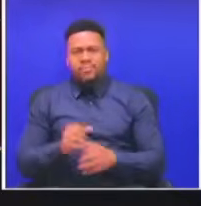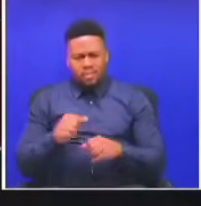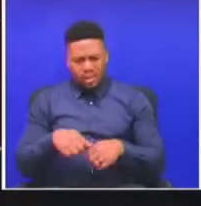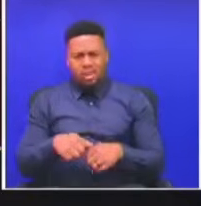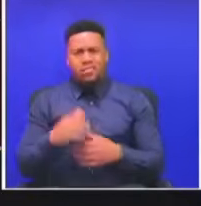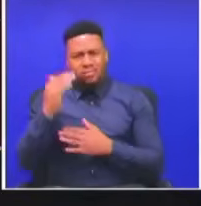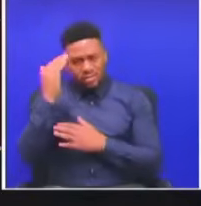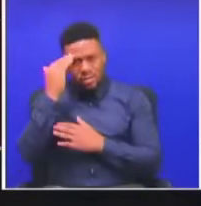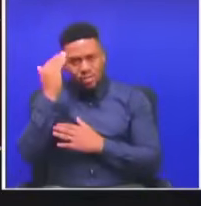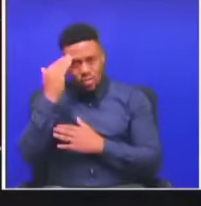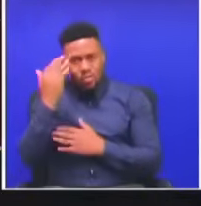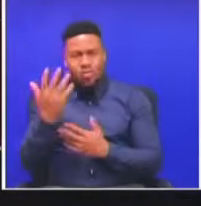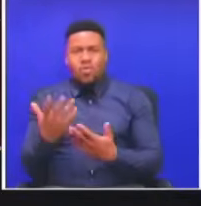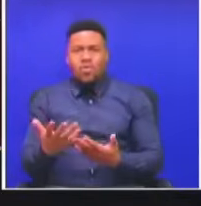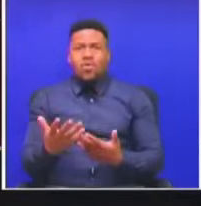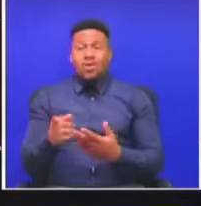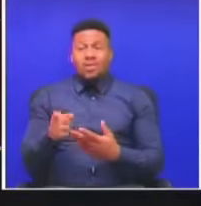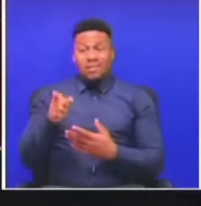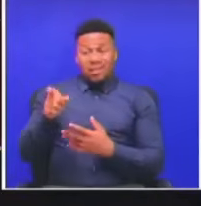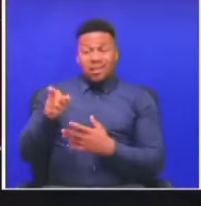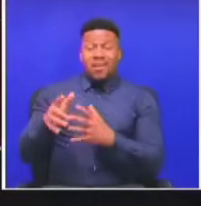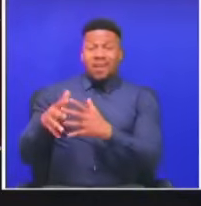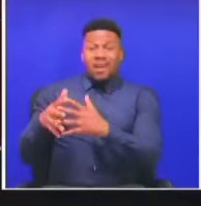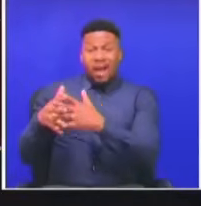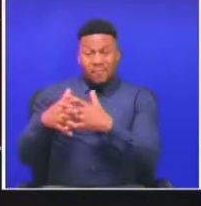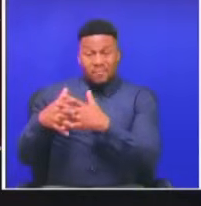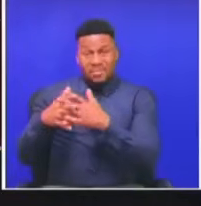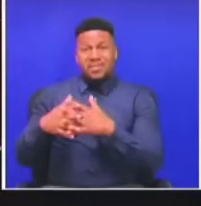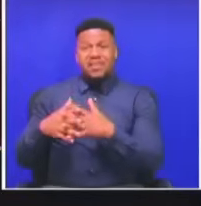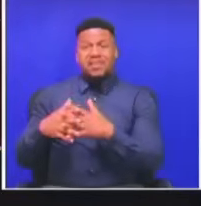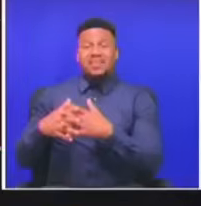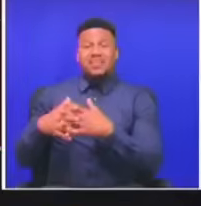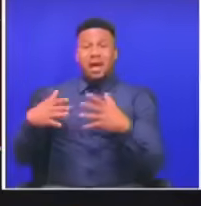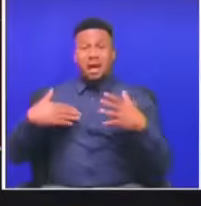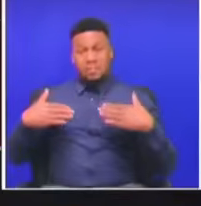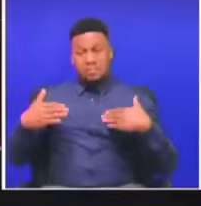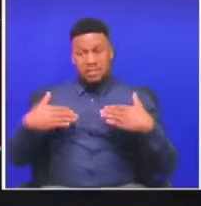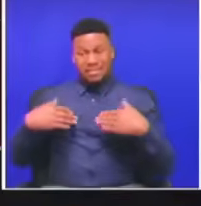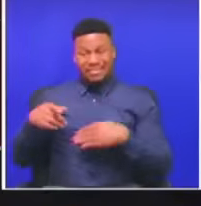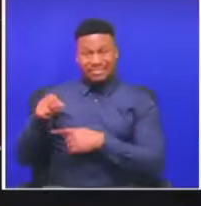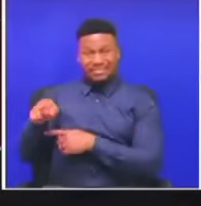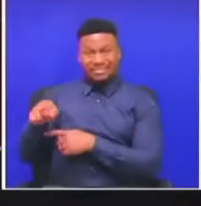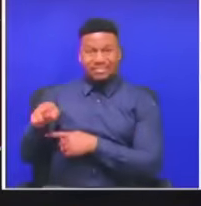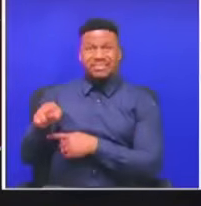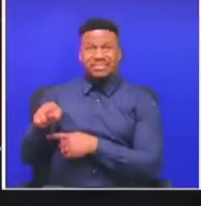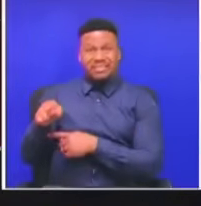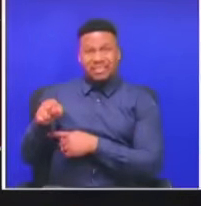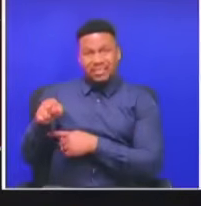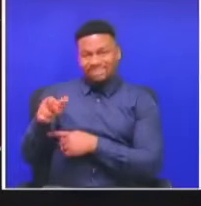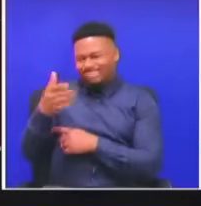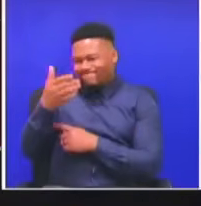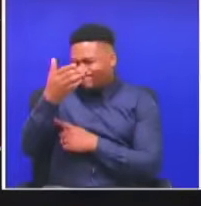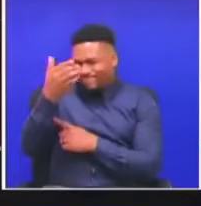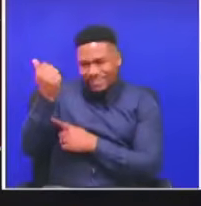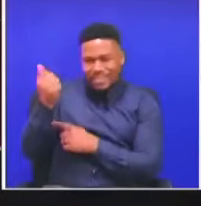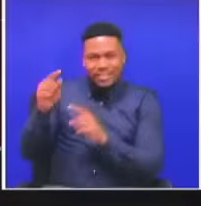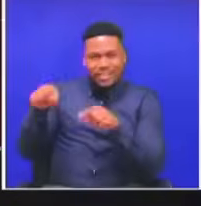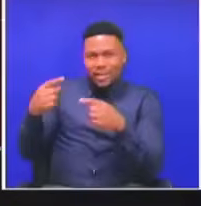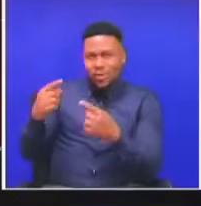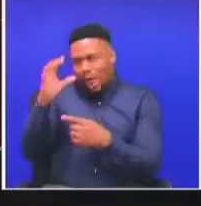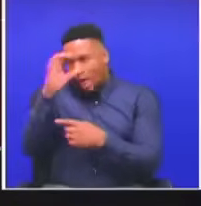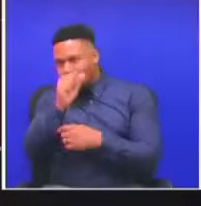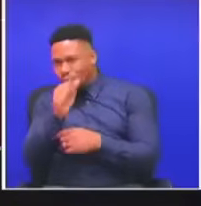dealing with a United States administration that at times is unpredictable and that at